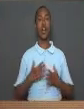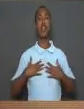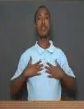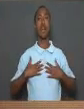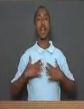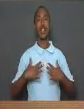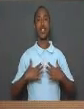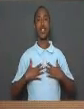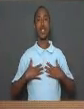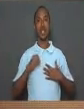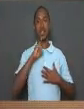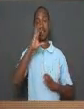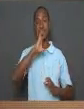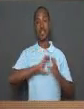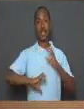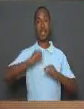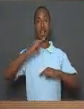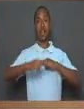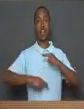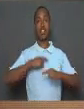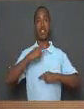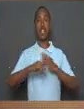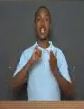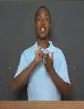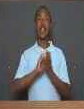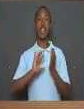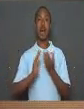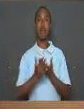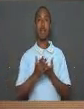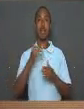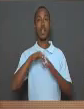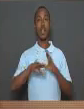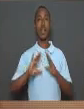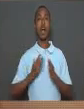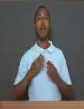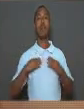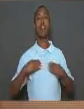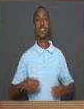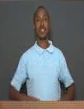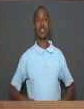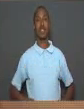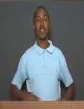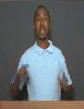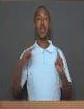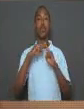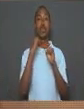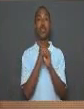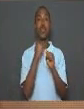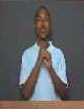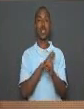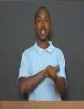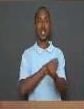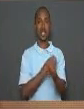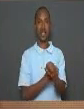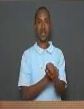Respiration is the chemical reaction that happens in our bodies to produce